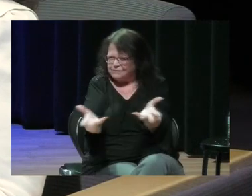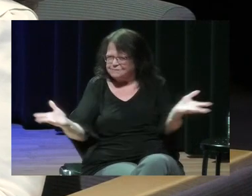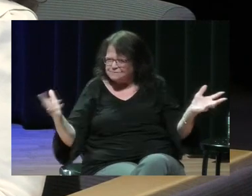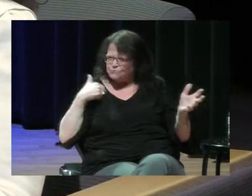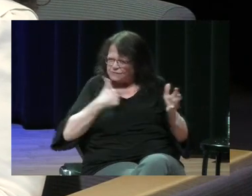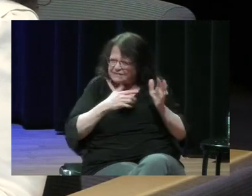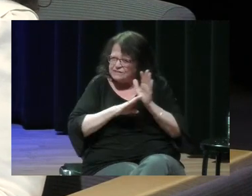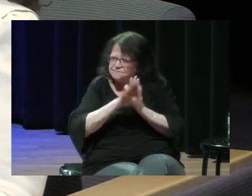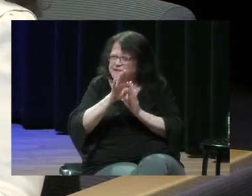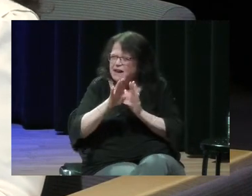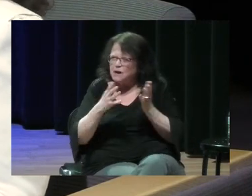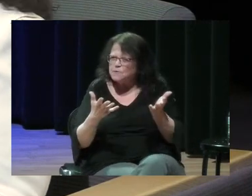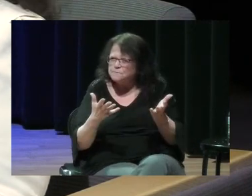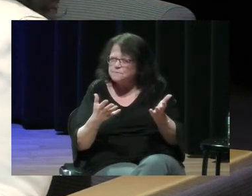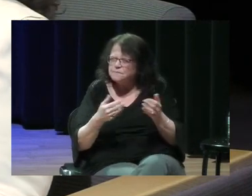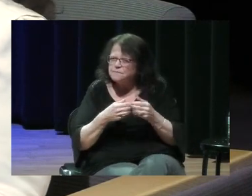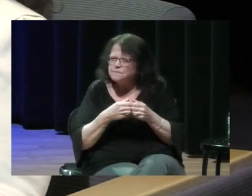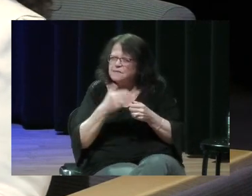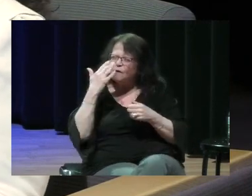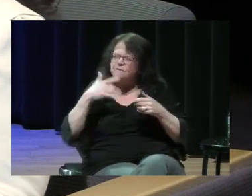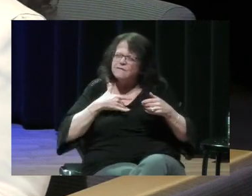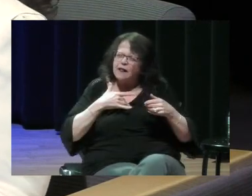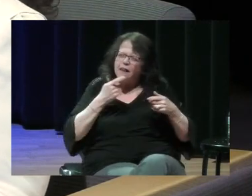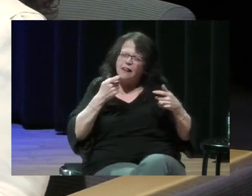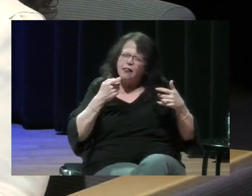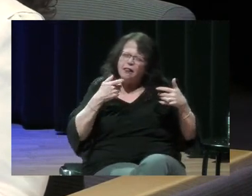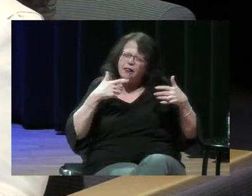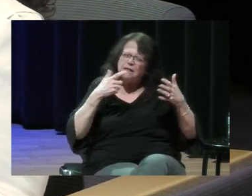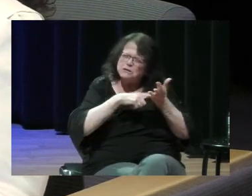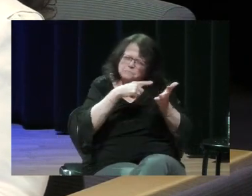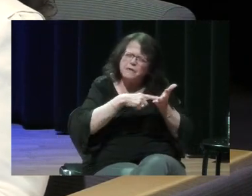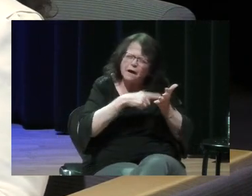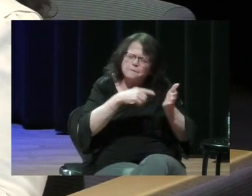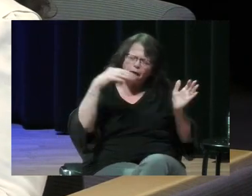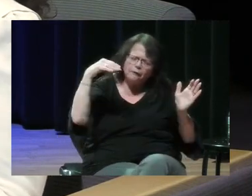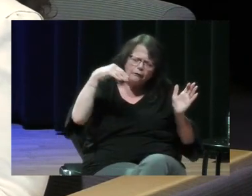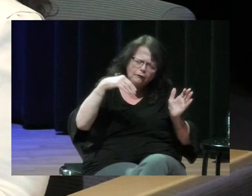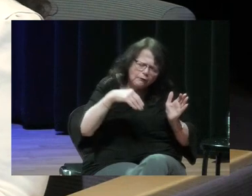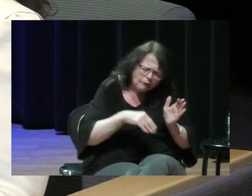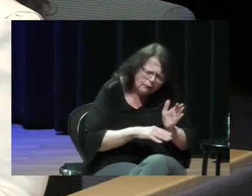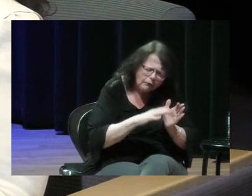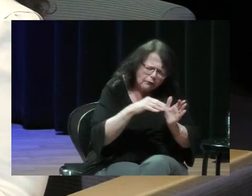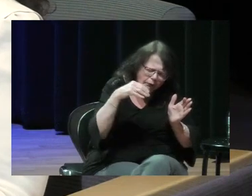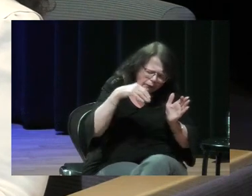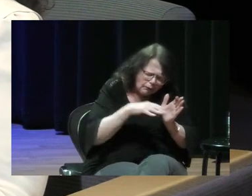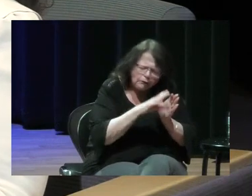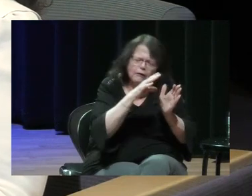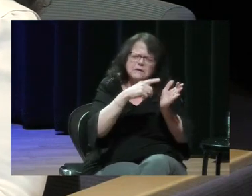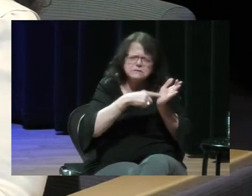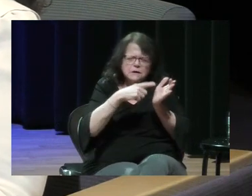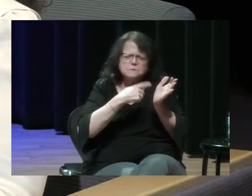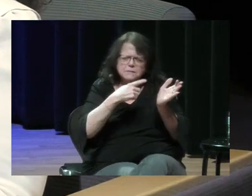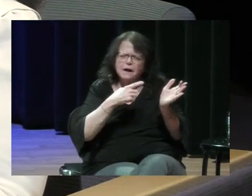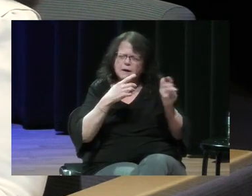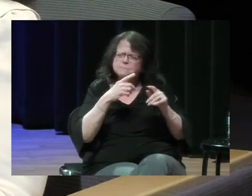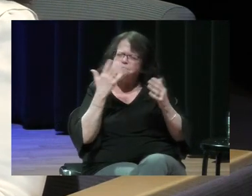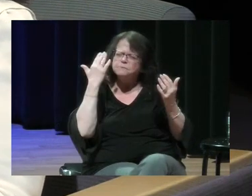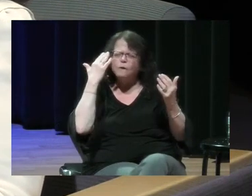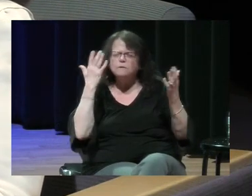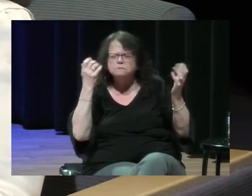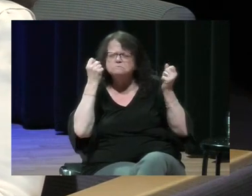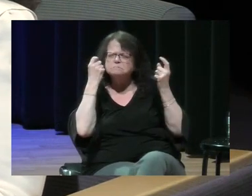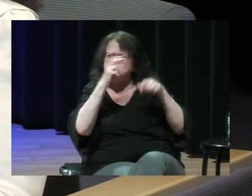political climate, which, you know, is fair from time to time, I'm going to always hold on to that civil society is